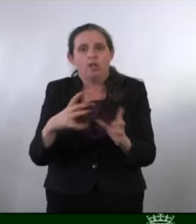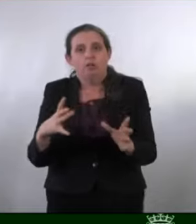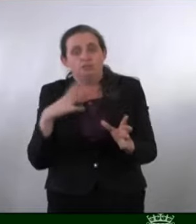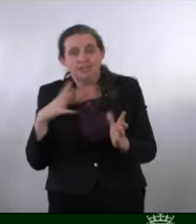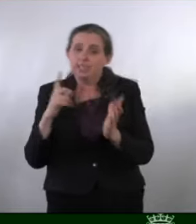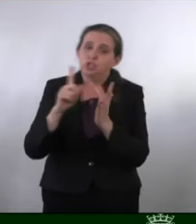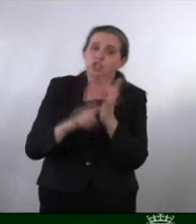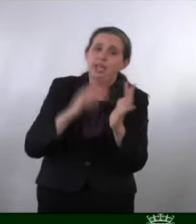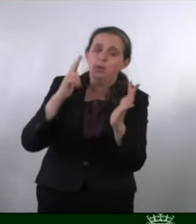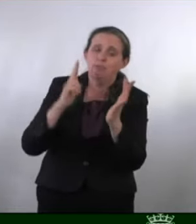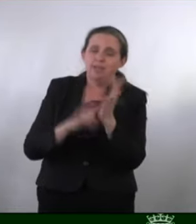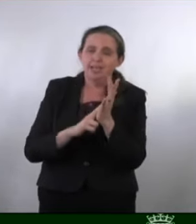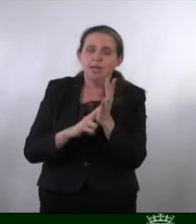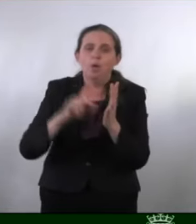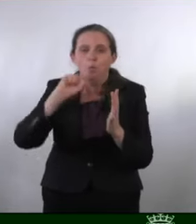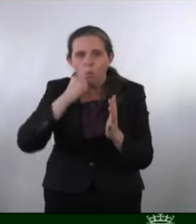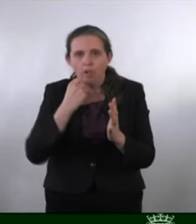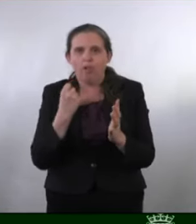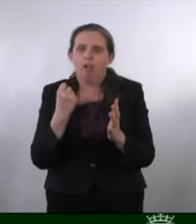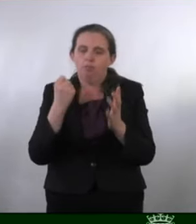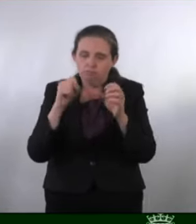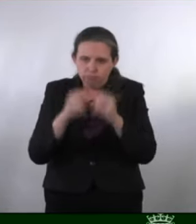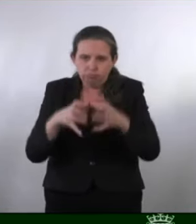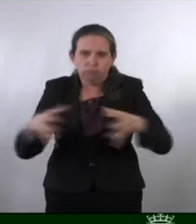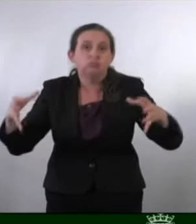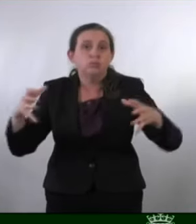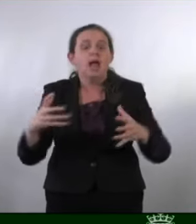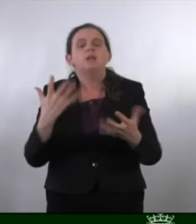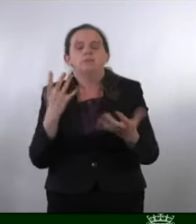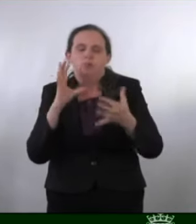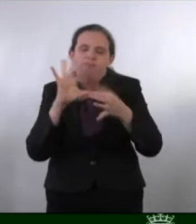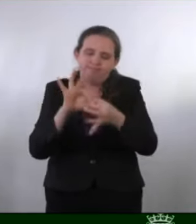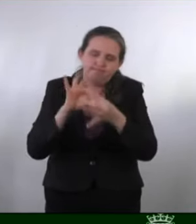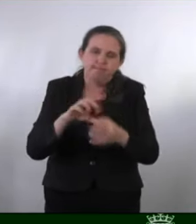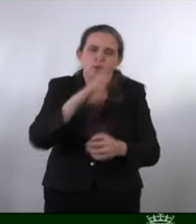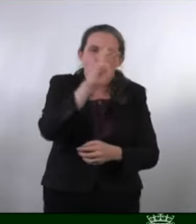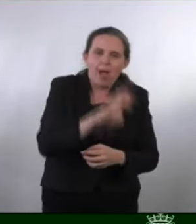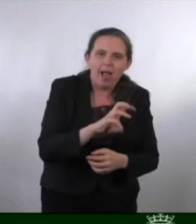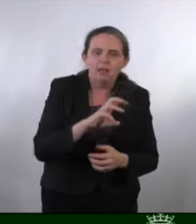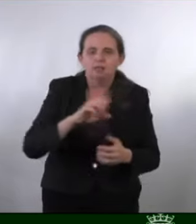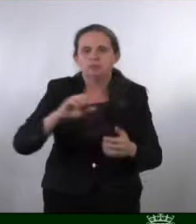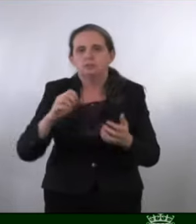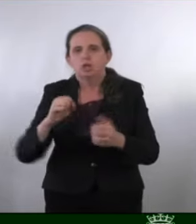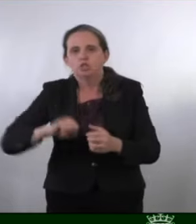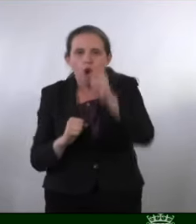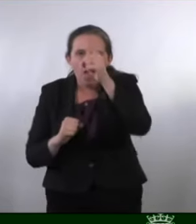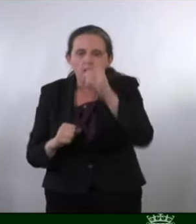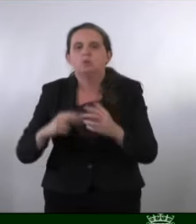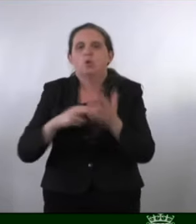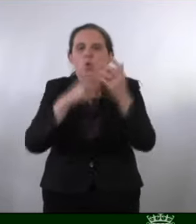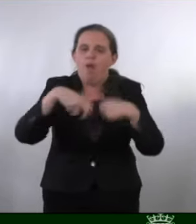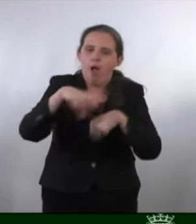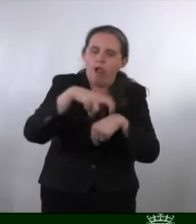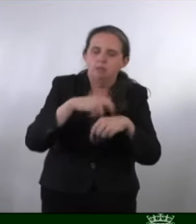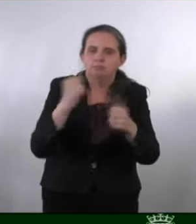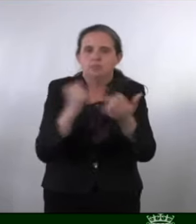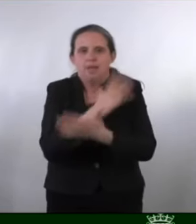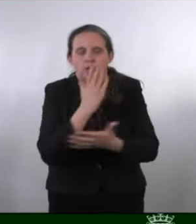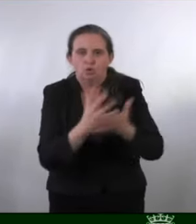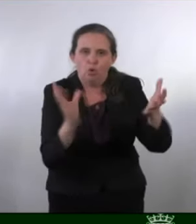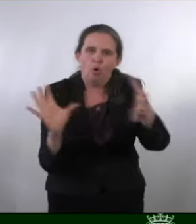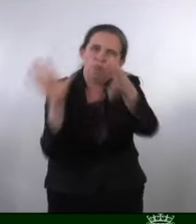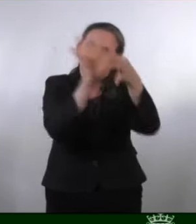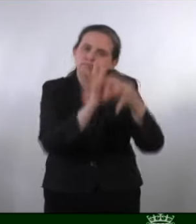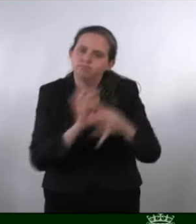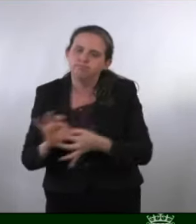the devolved administrations to ensure that Wales, Scotland, Northern Ireland also benefit,